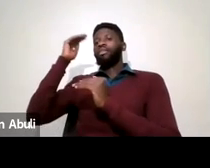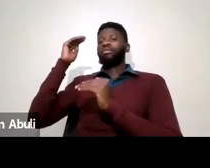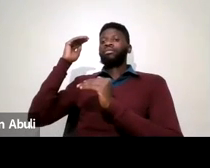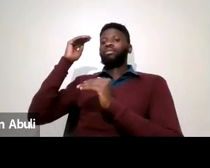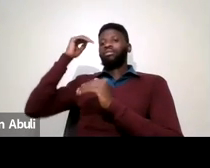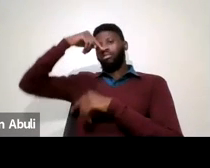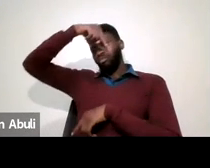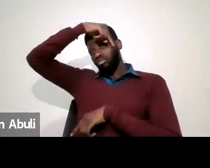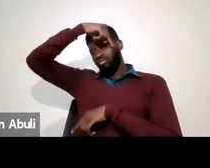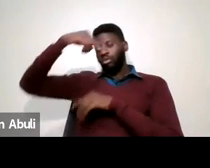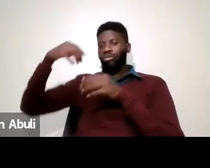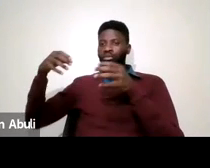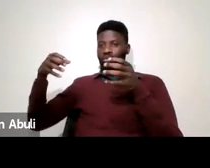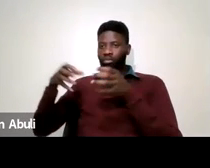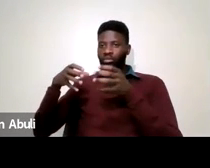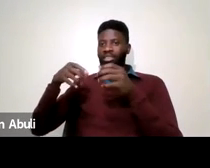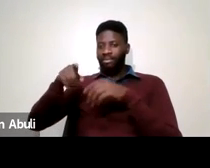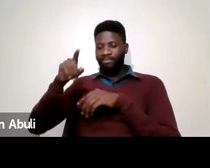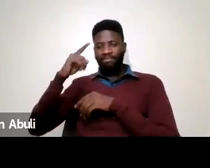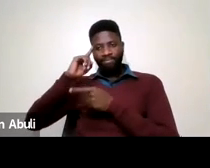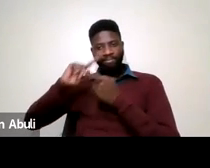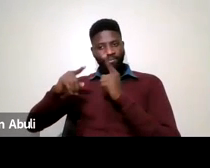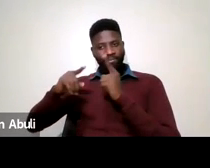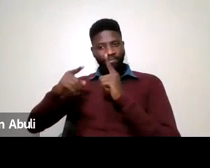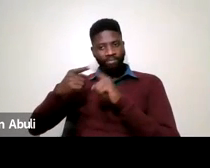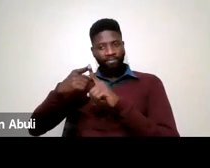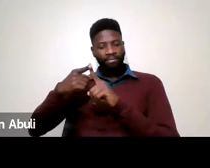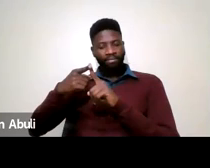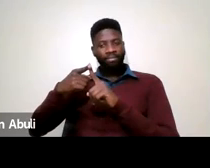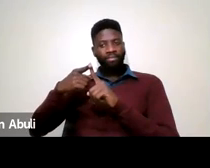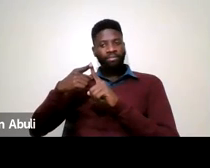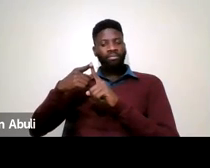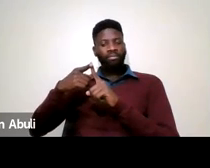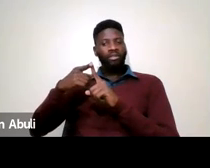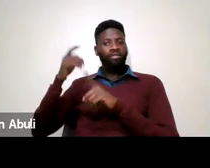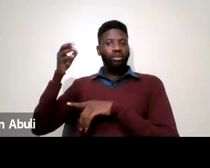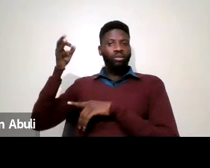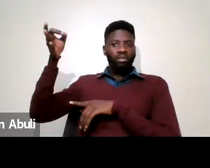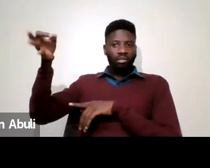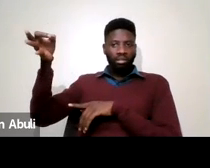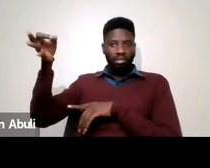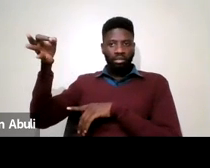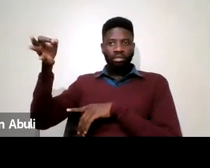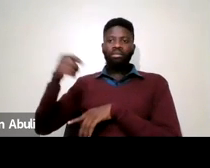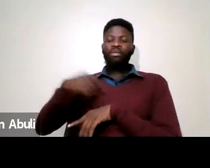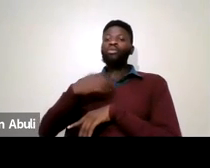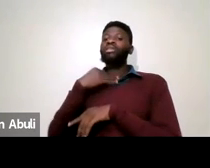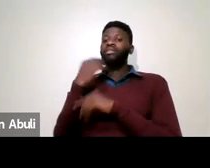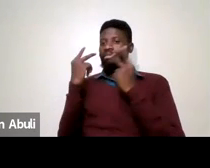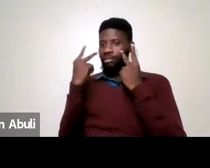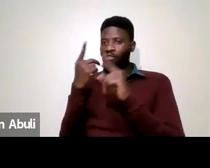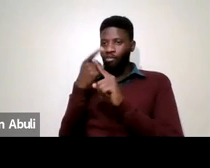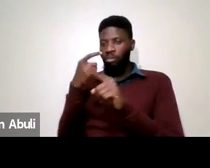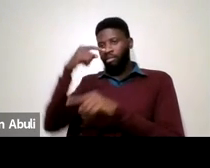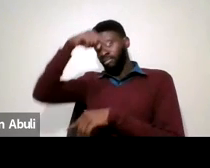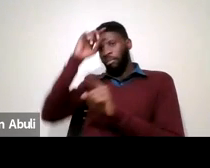of situation and look at the future. And I want to see you from a graduate point of view. What are the